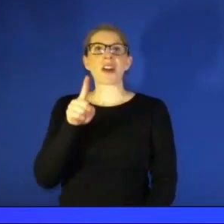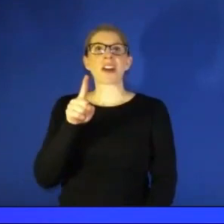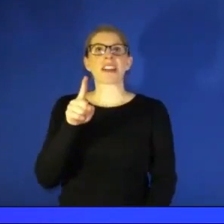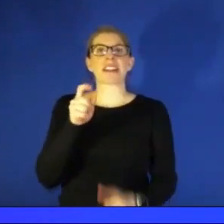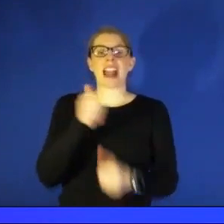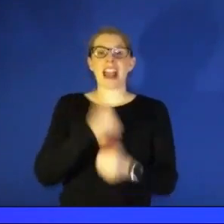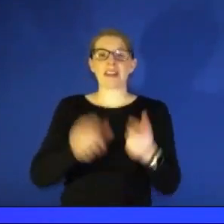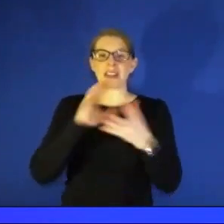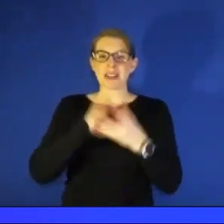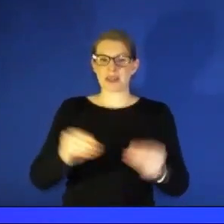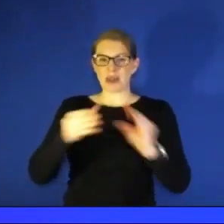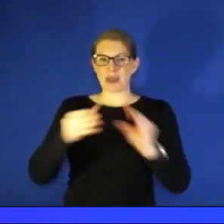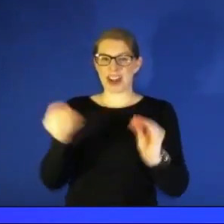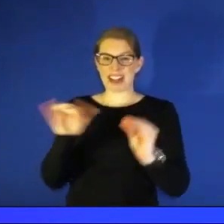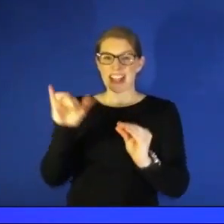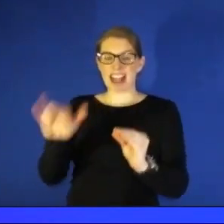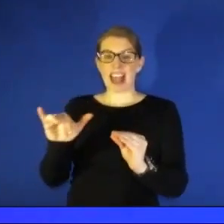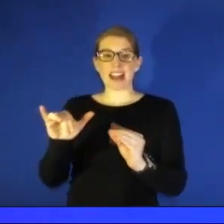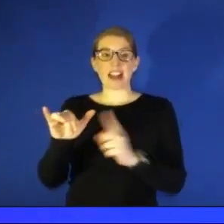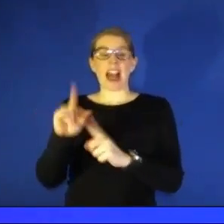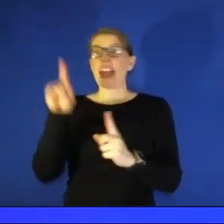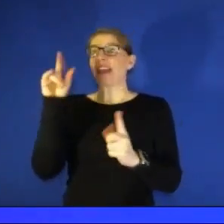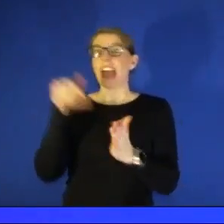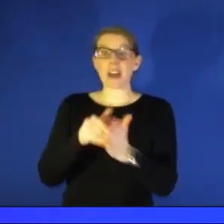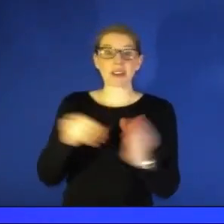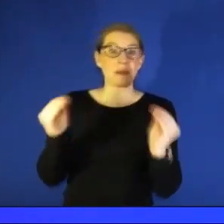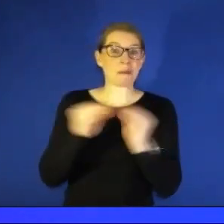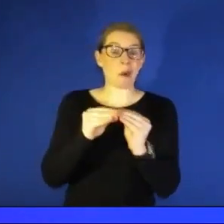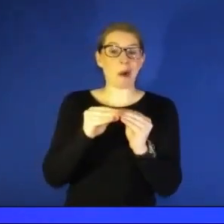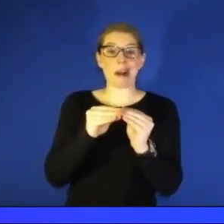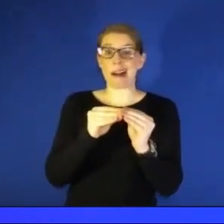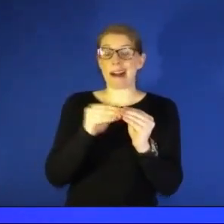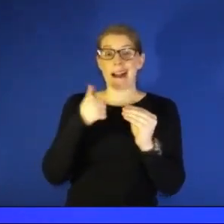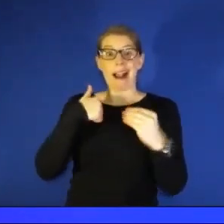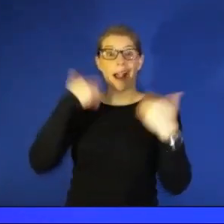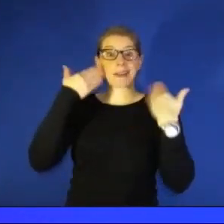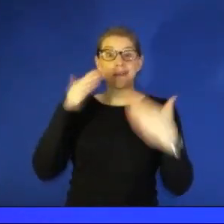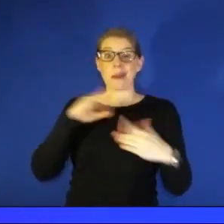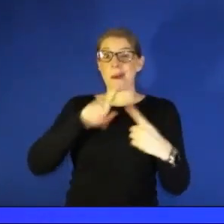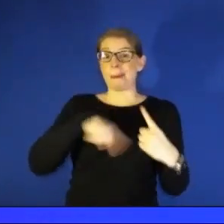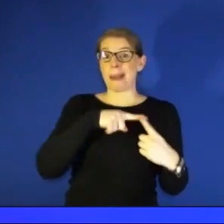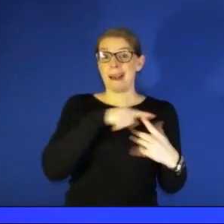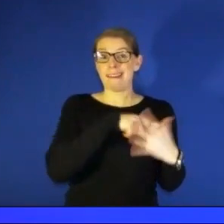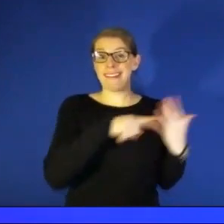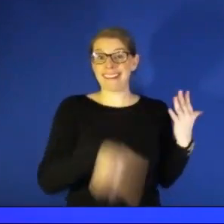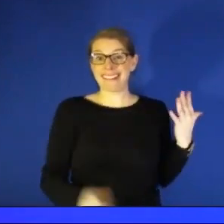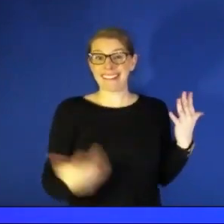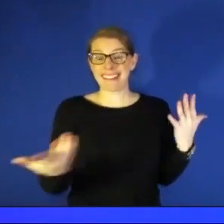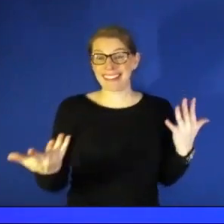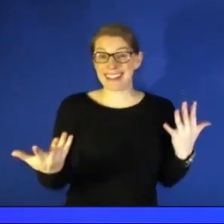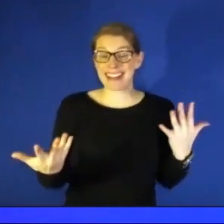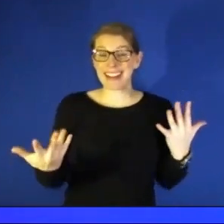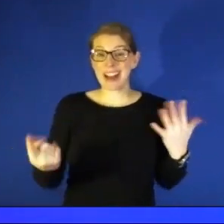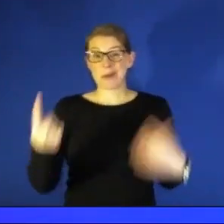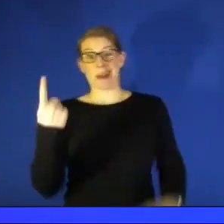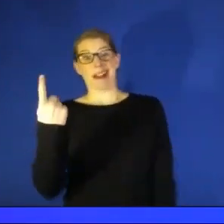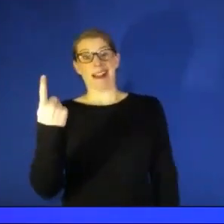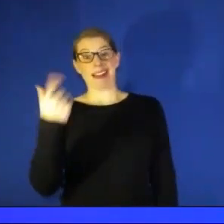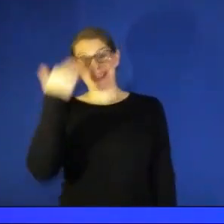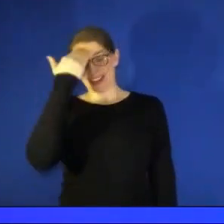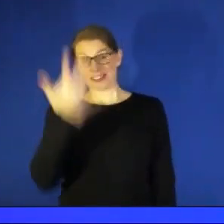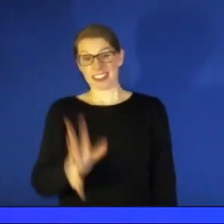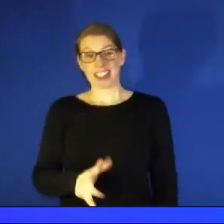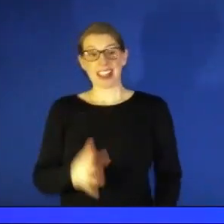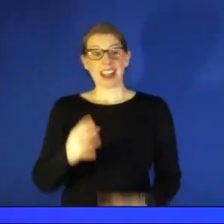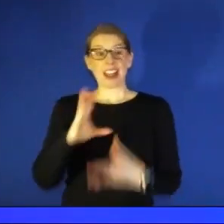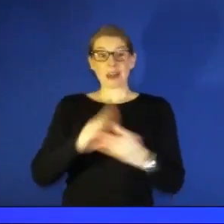that, there are 1,000 that I don't know about. And I think, when you mentioned that we would tell a story today,